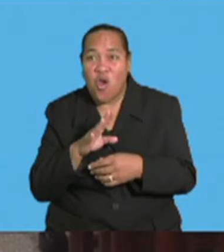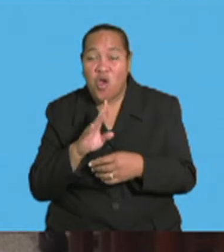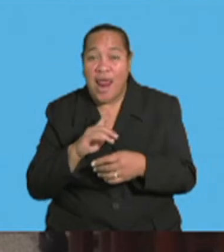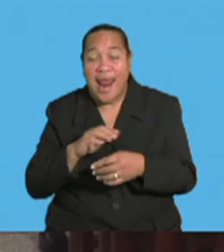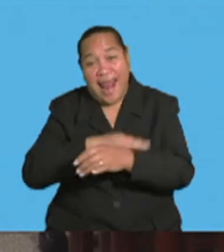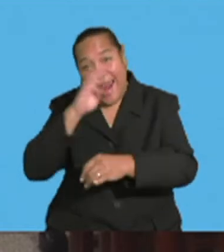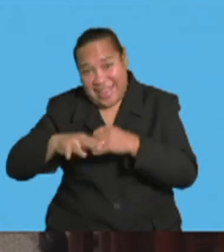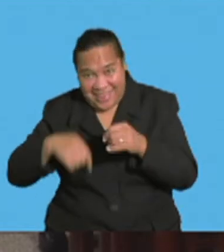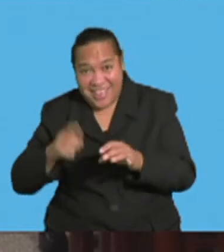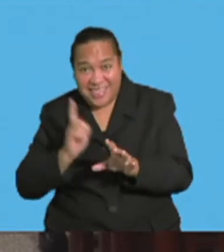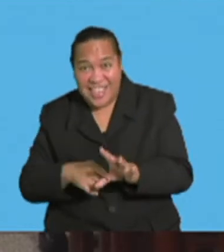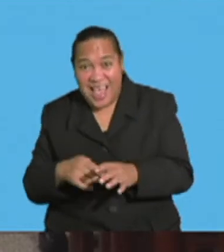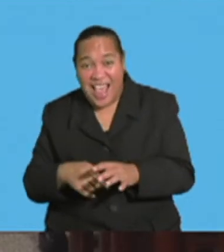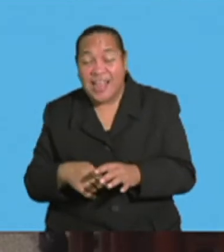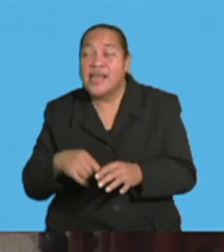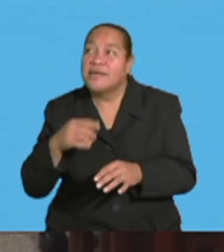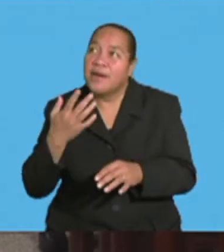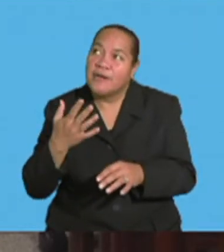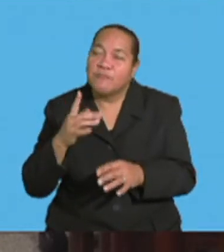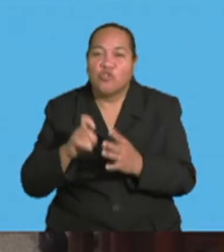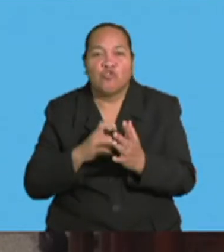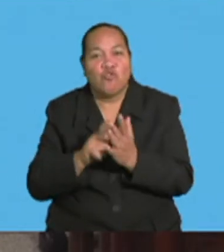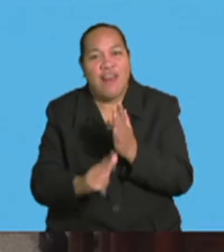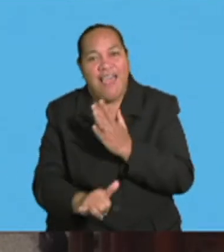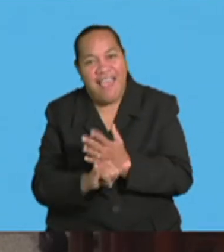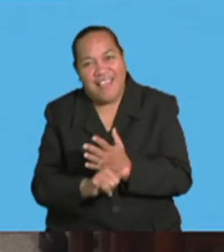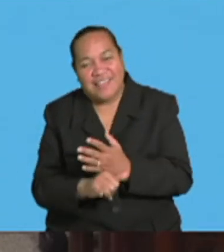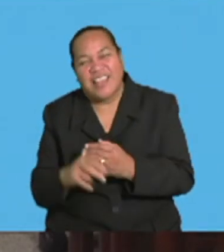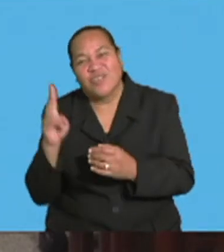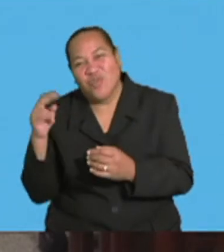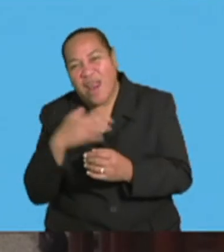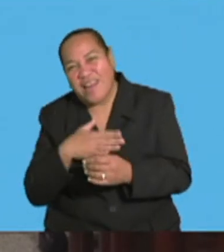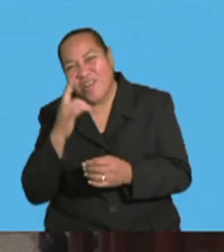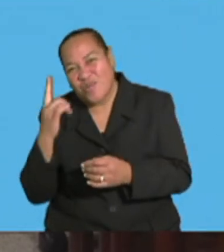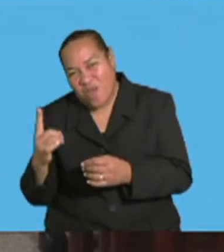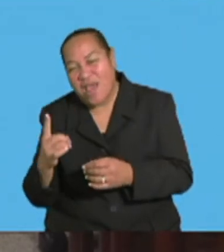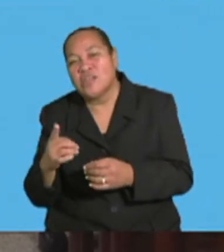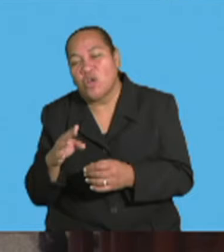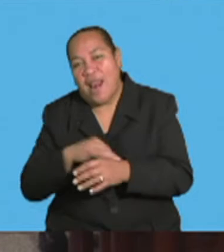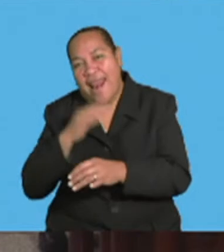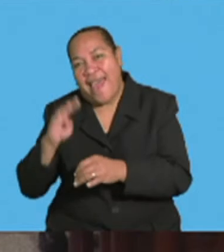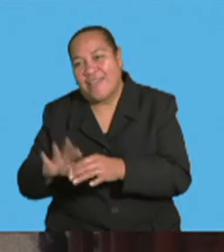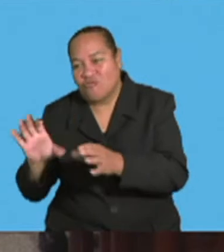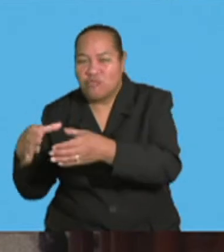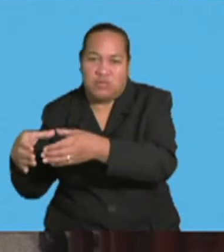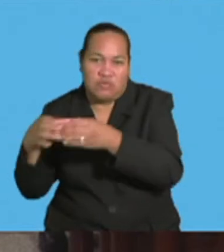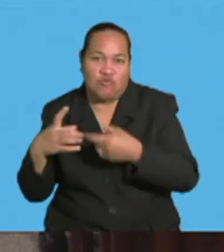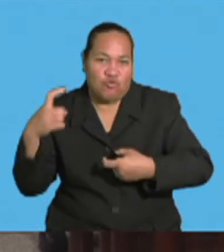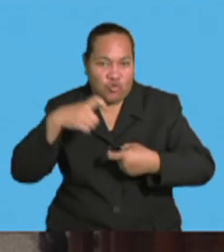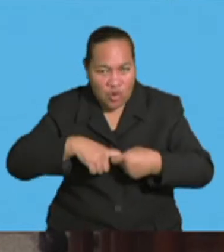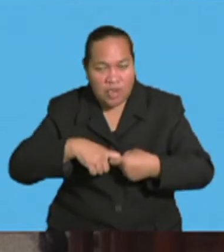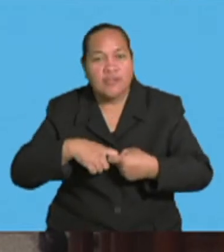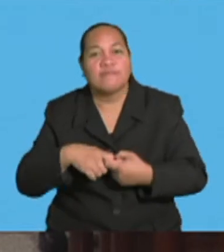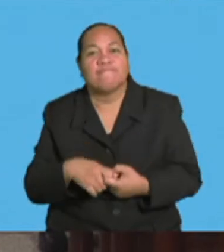year for about 201 for the last recruit. I